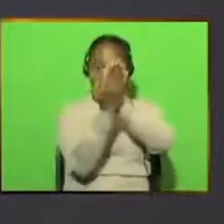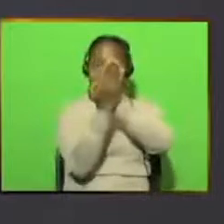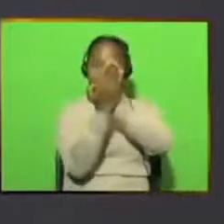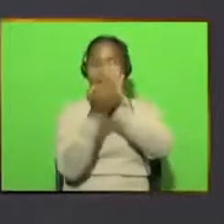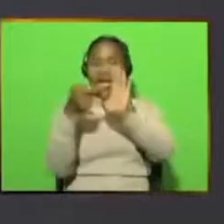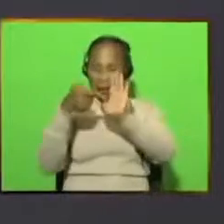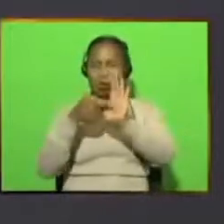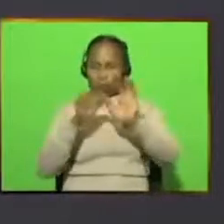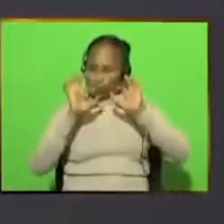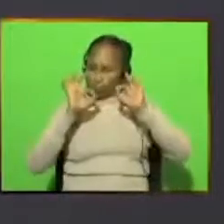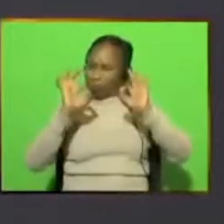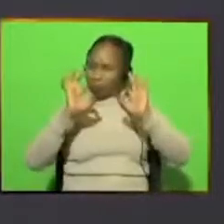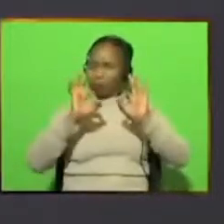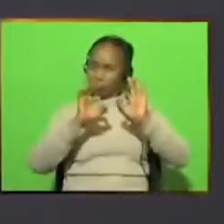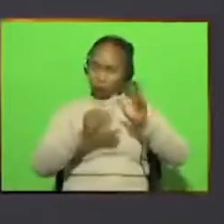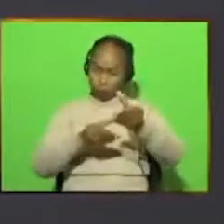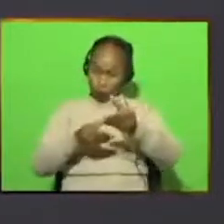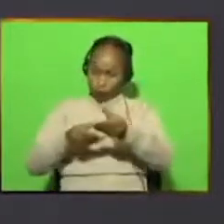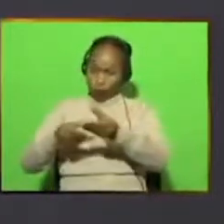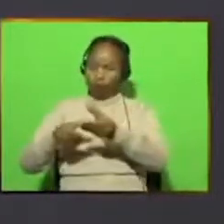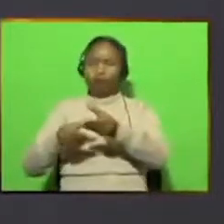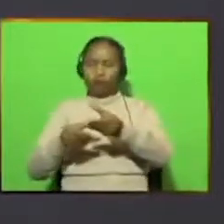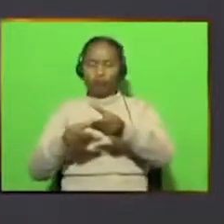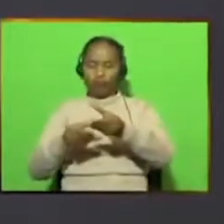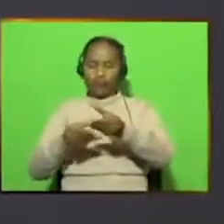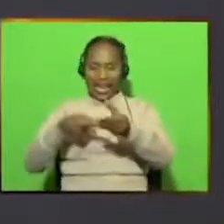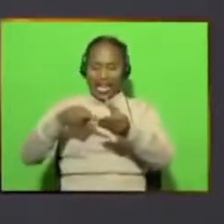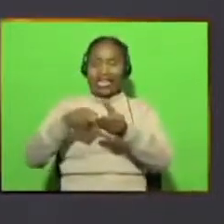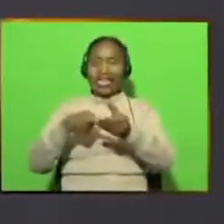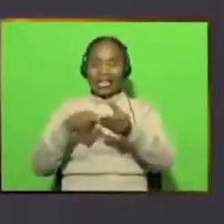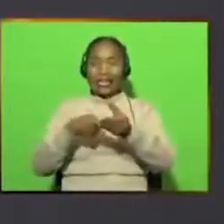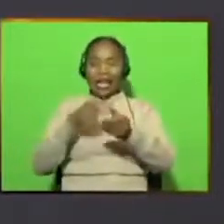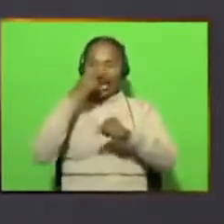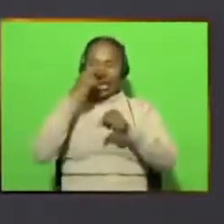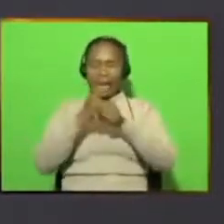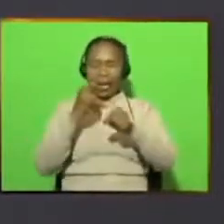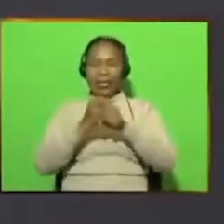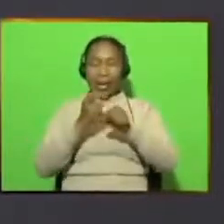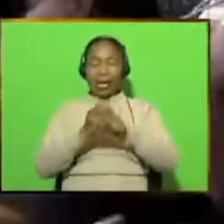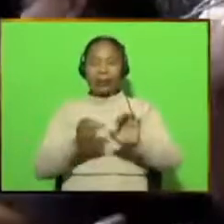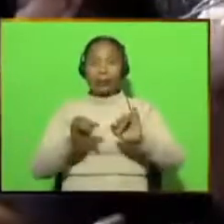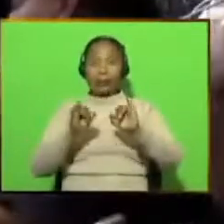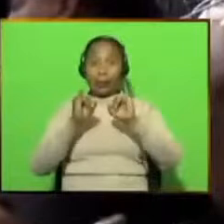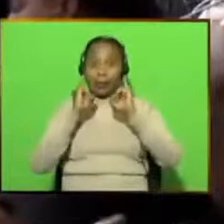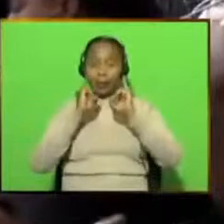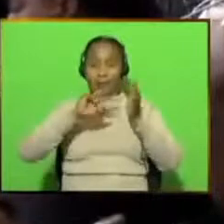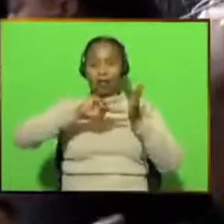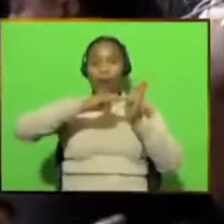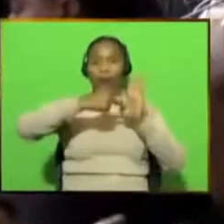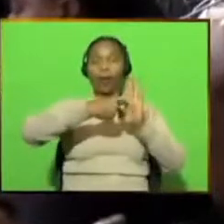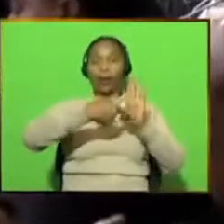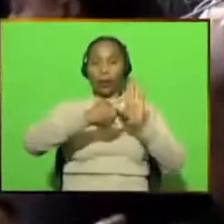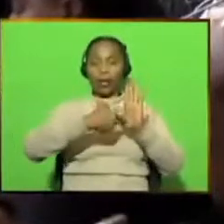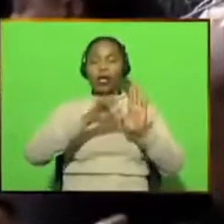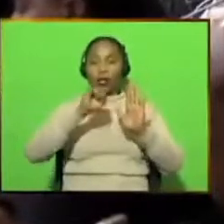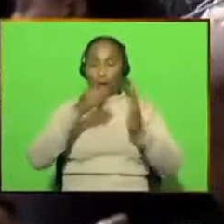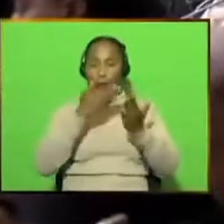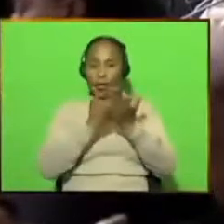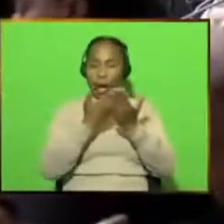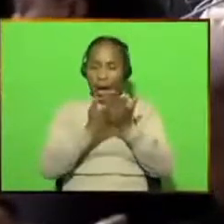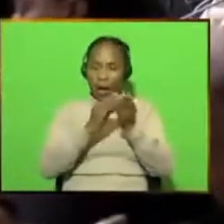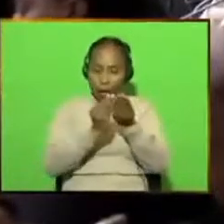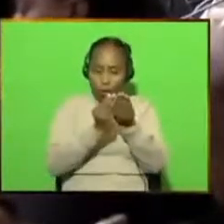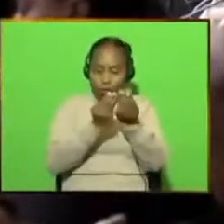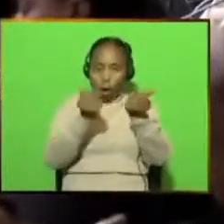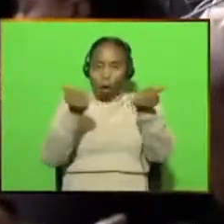documented, and they require a Marshall Plan to tackle them with